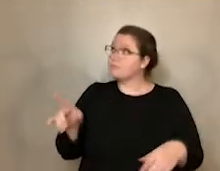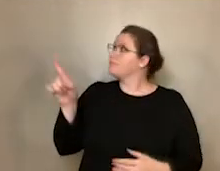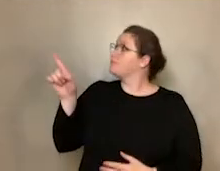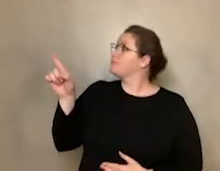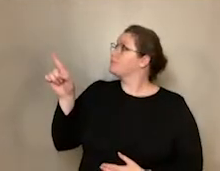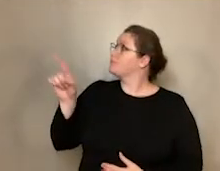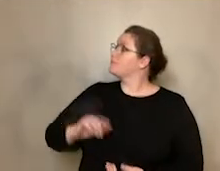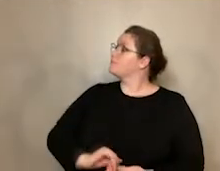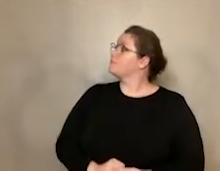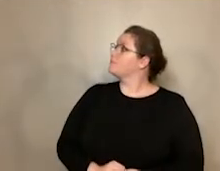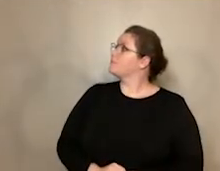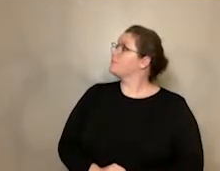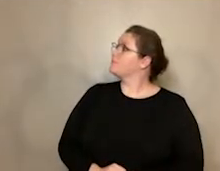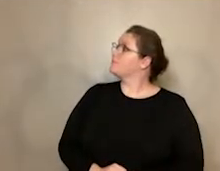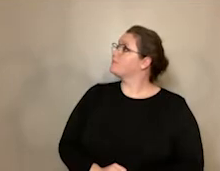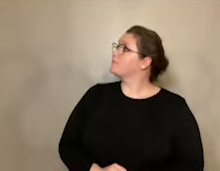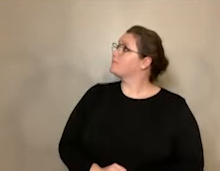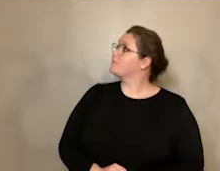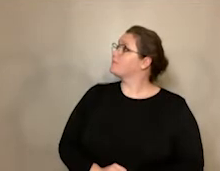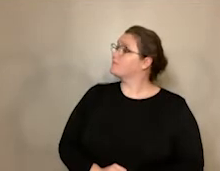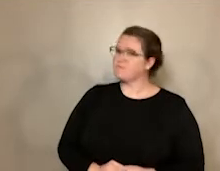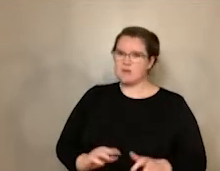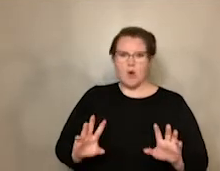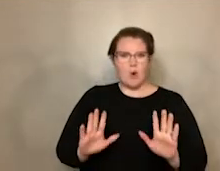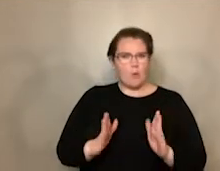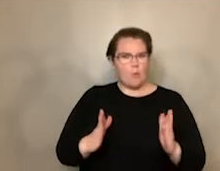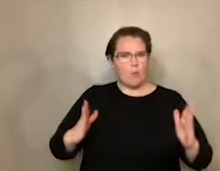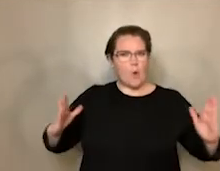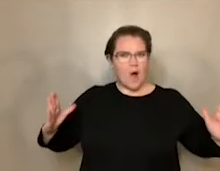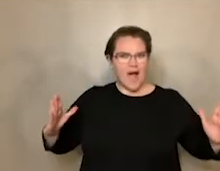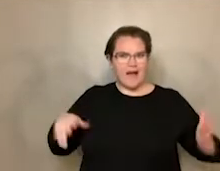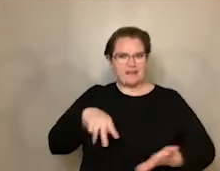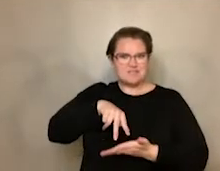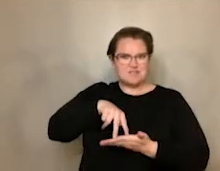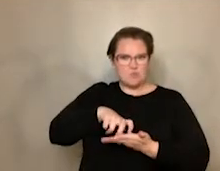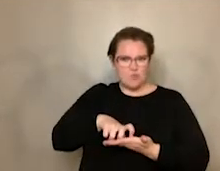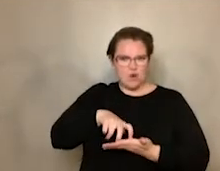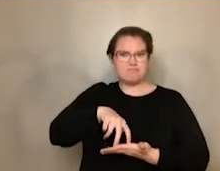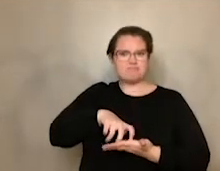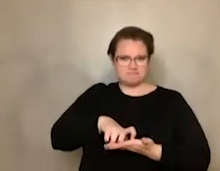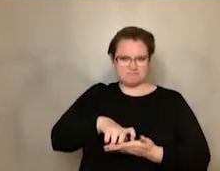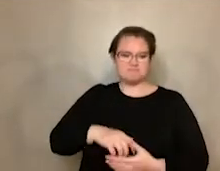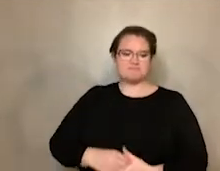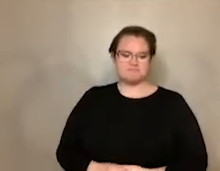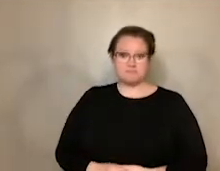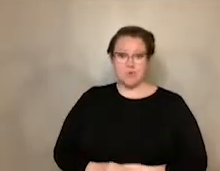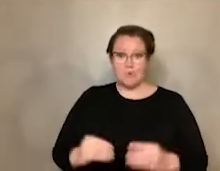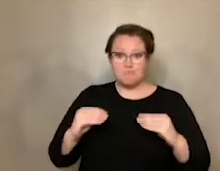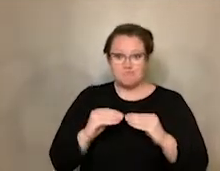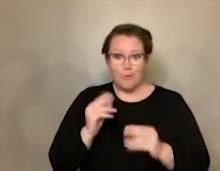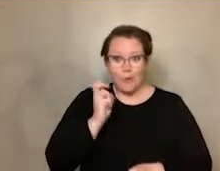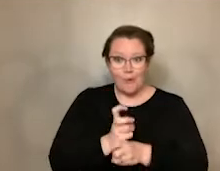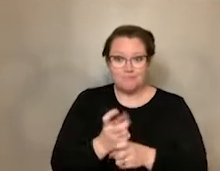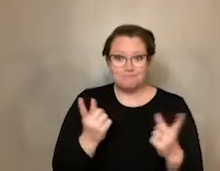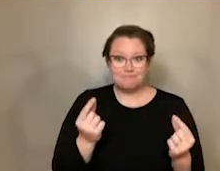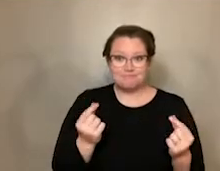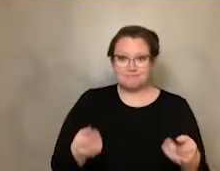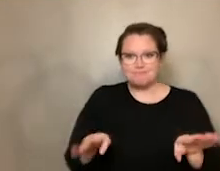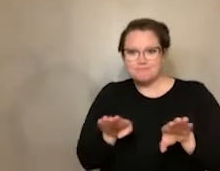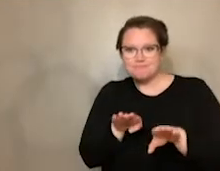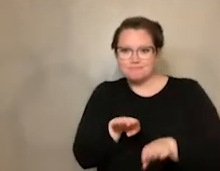hips down, and we touch the floor. This is the wide squat. And then to make it even more challenging, bring your feet